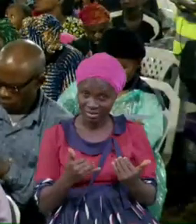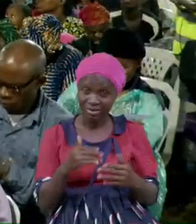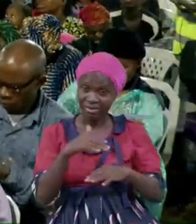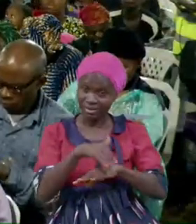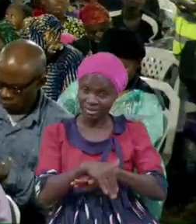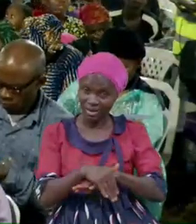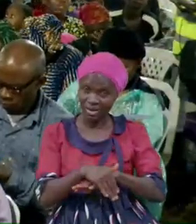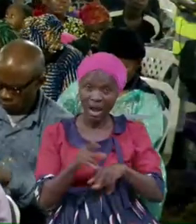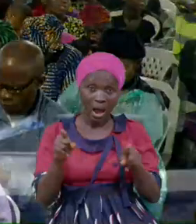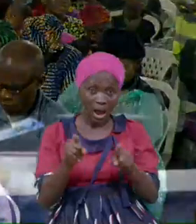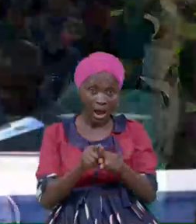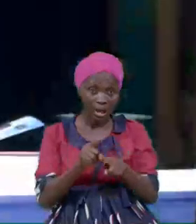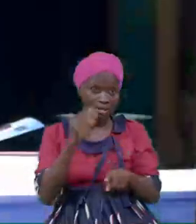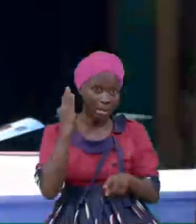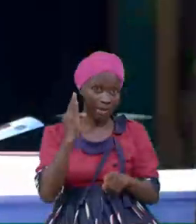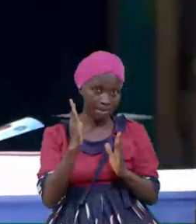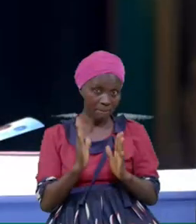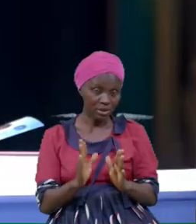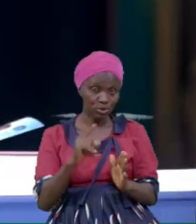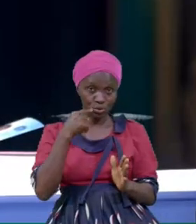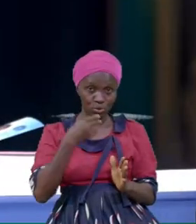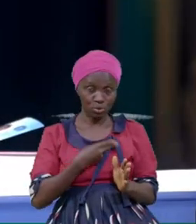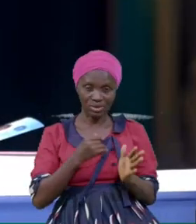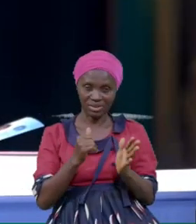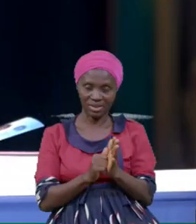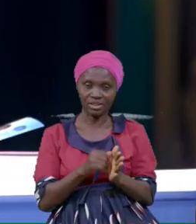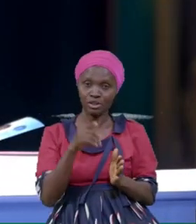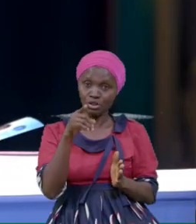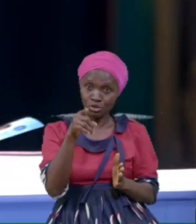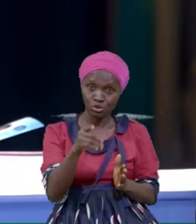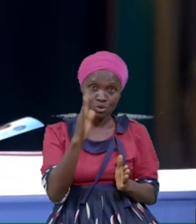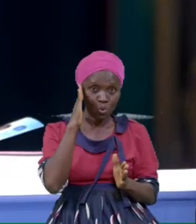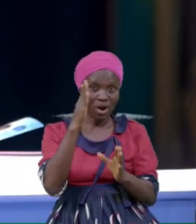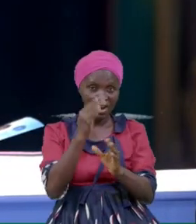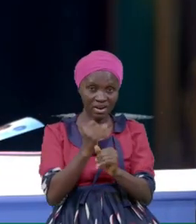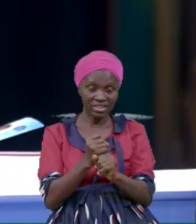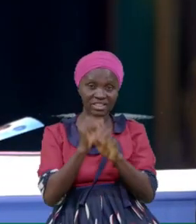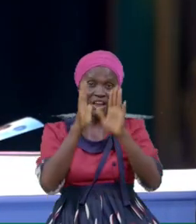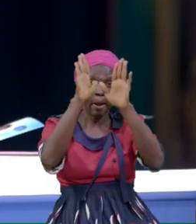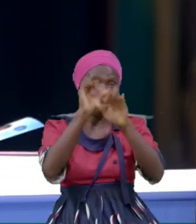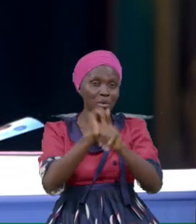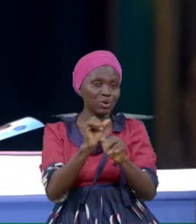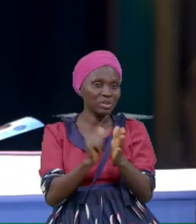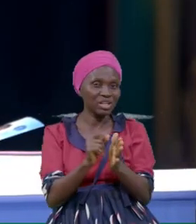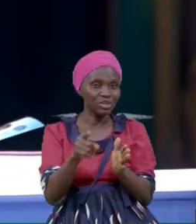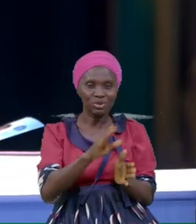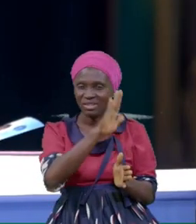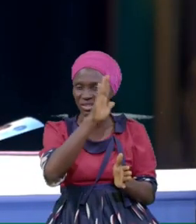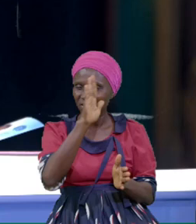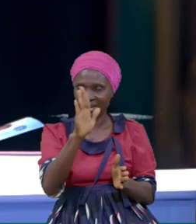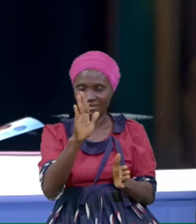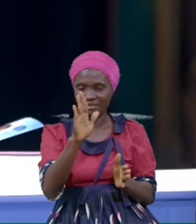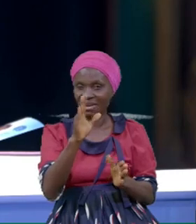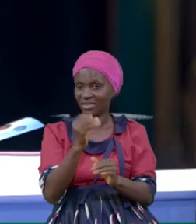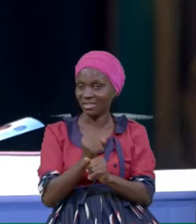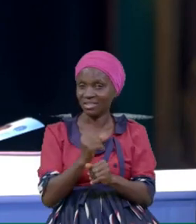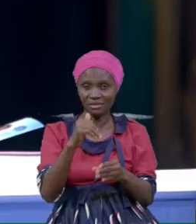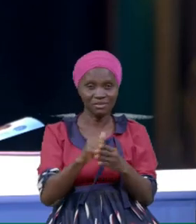us, you will receive a miracle you have never got in your whole life. And